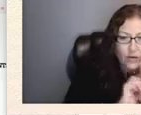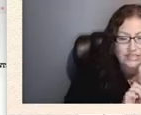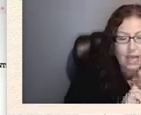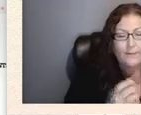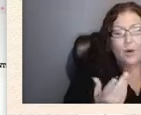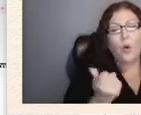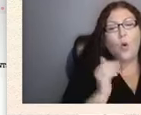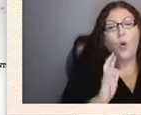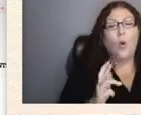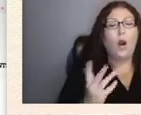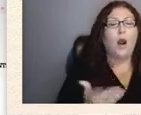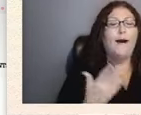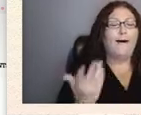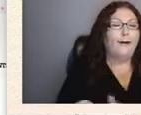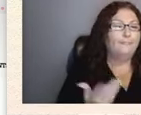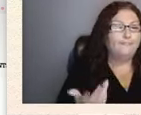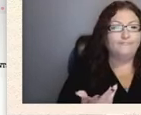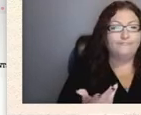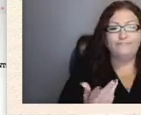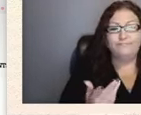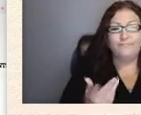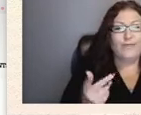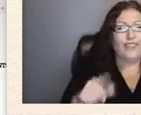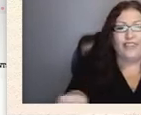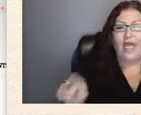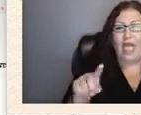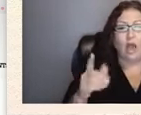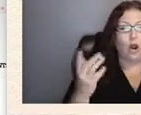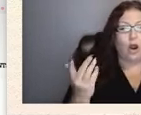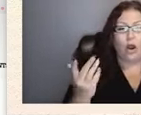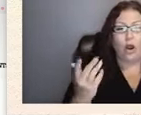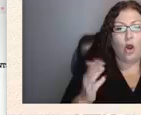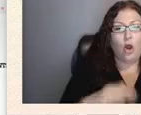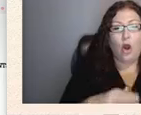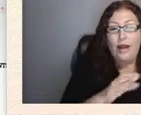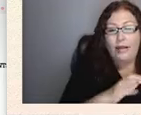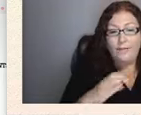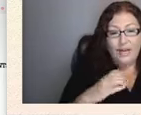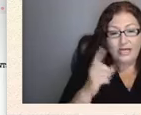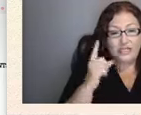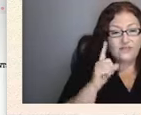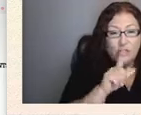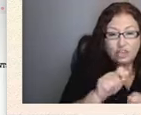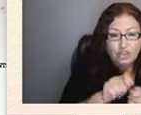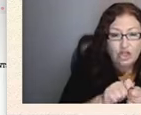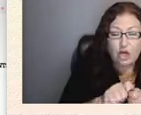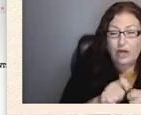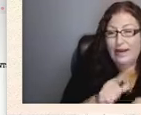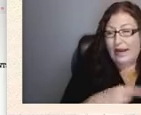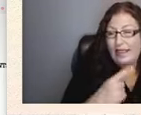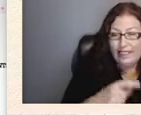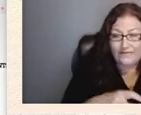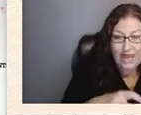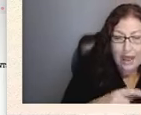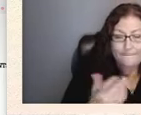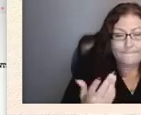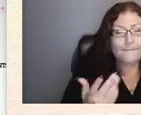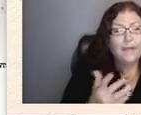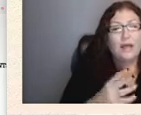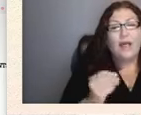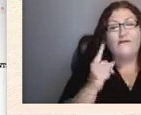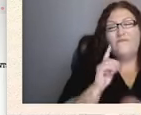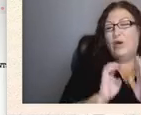or they are on committees for a certain length of time. And for example,